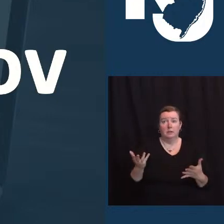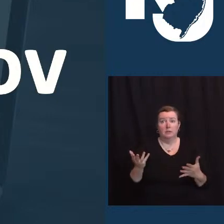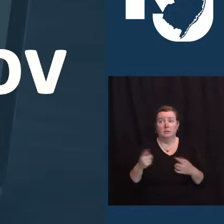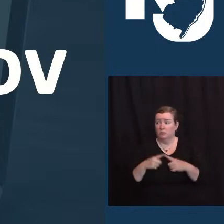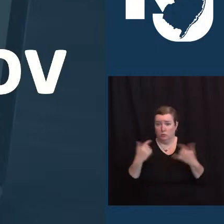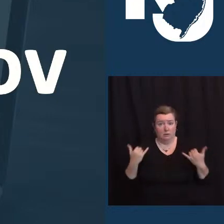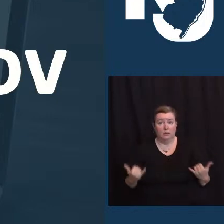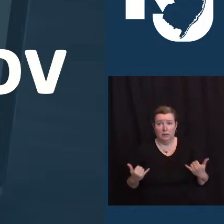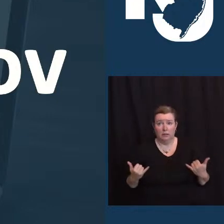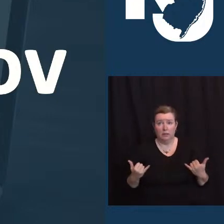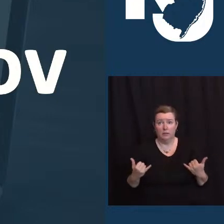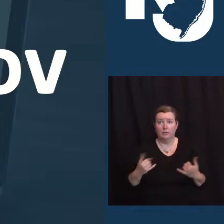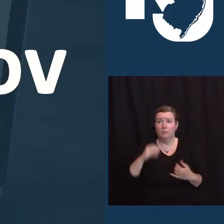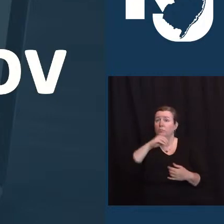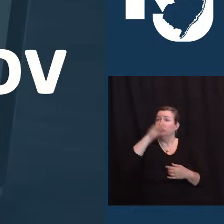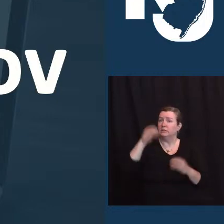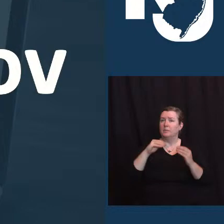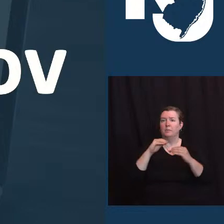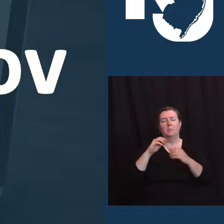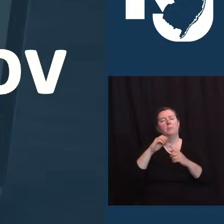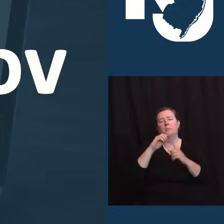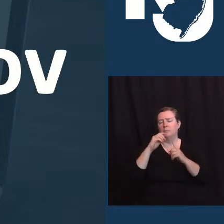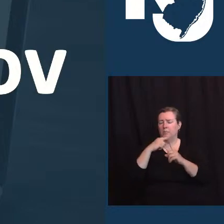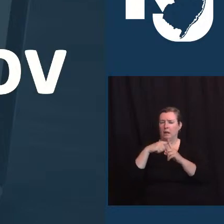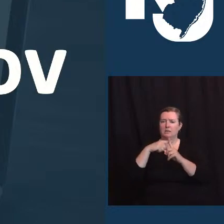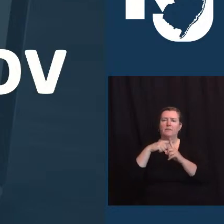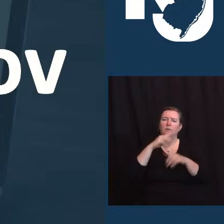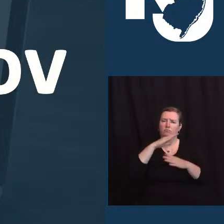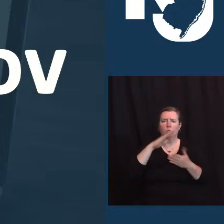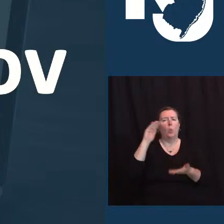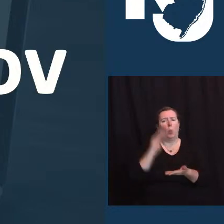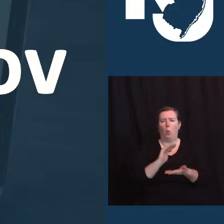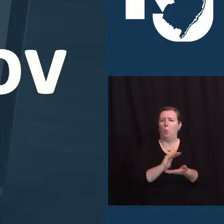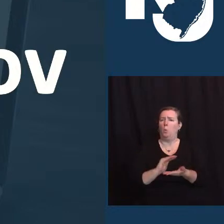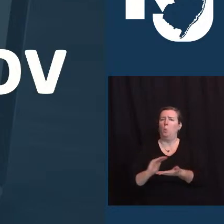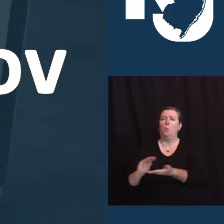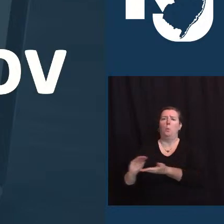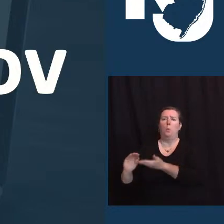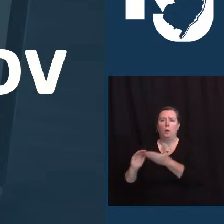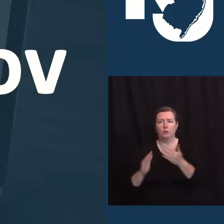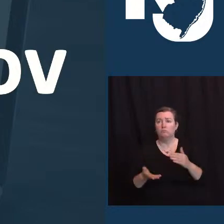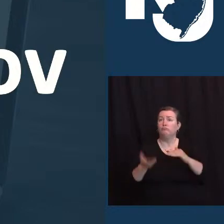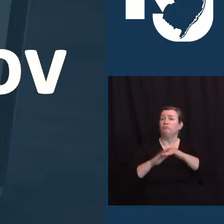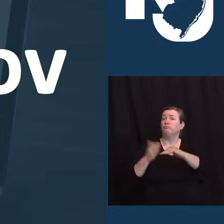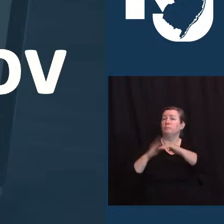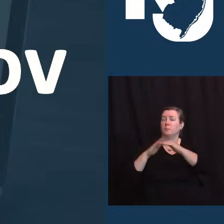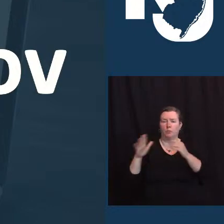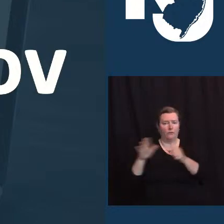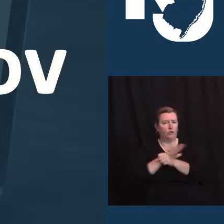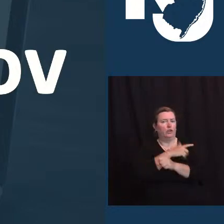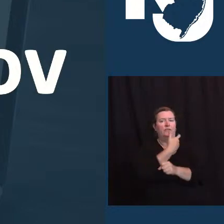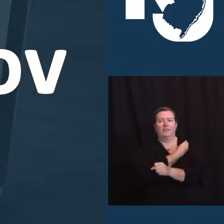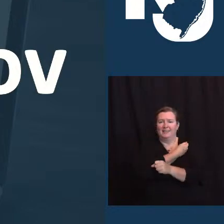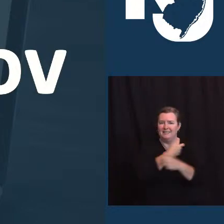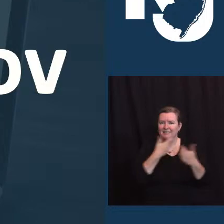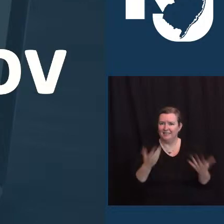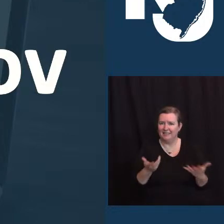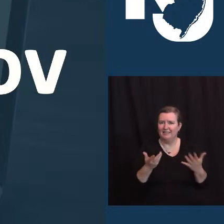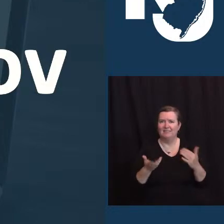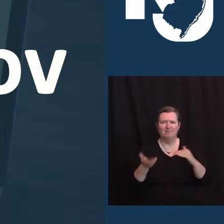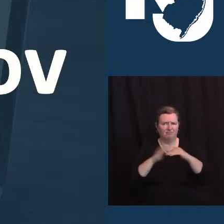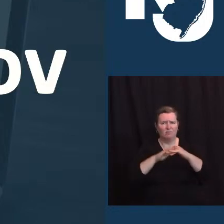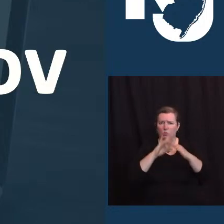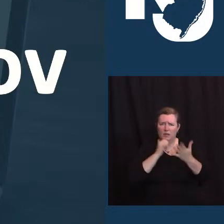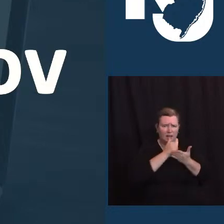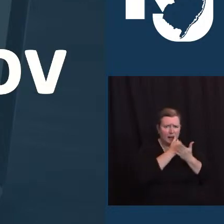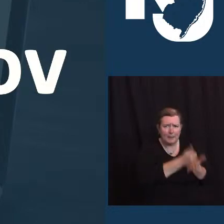low. The steady increase in the number of fully vaccinated residents is a significant driver of these numbers. We can